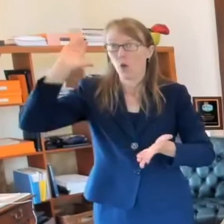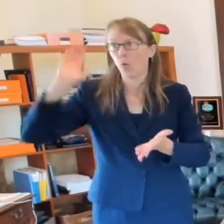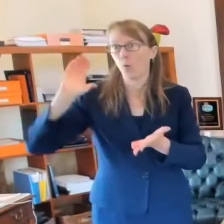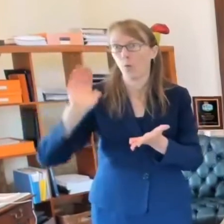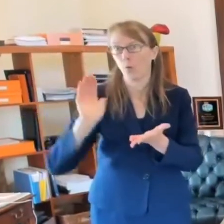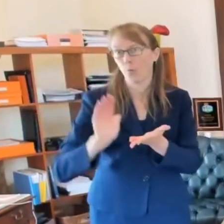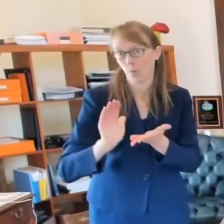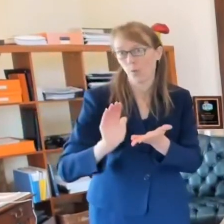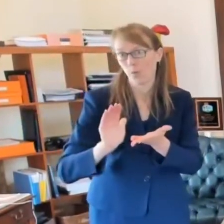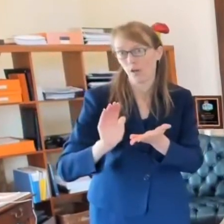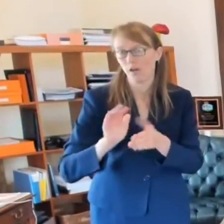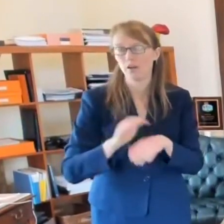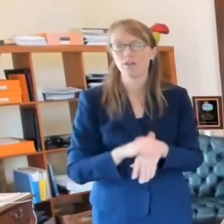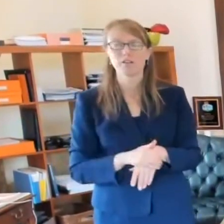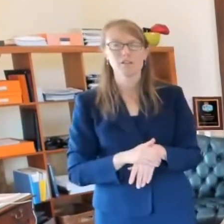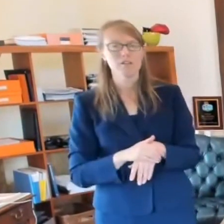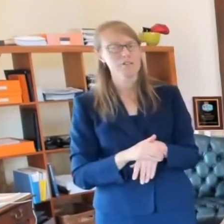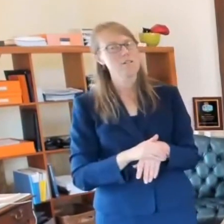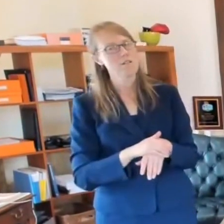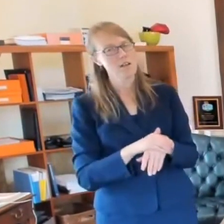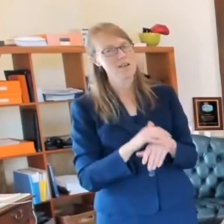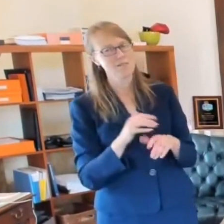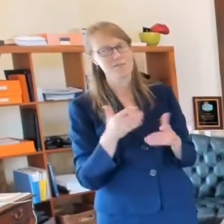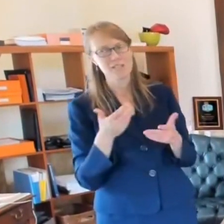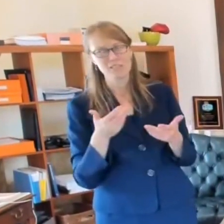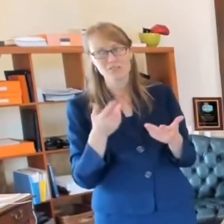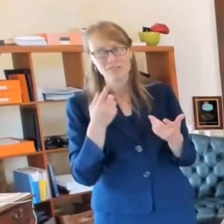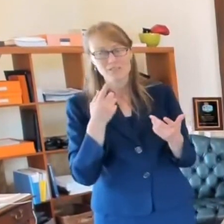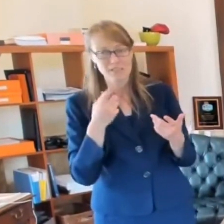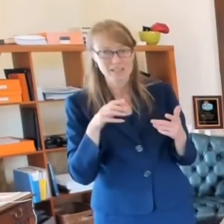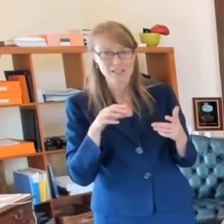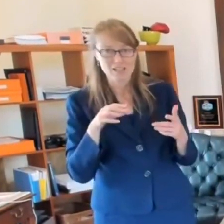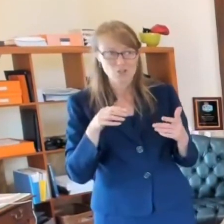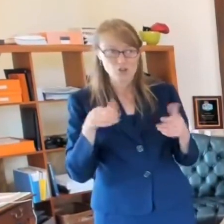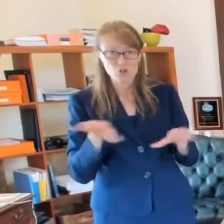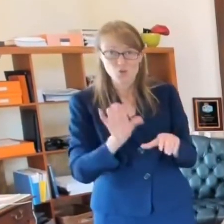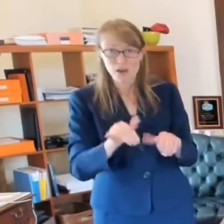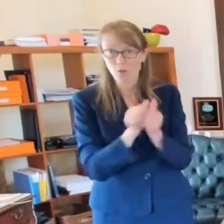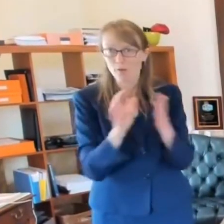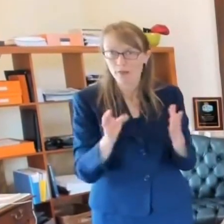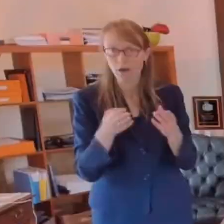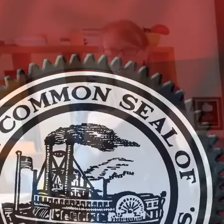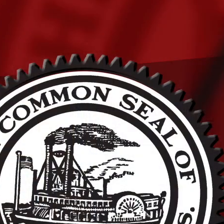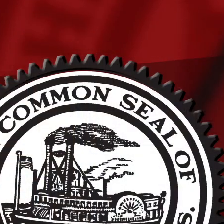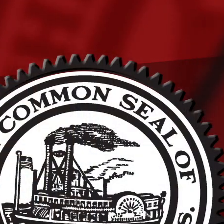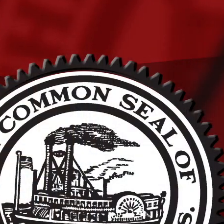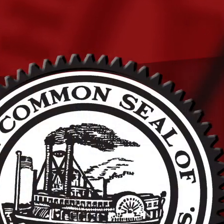without having to shut down even more businesses. So thank you.